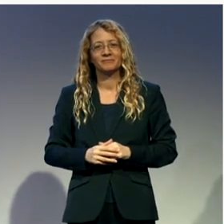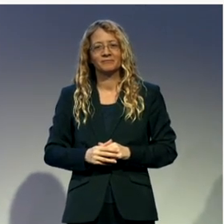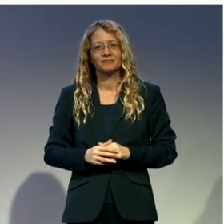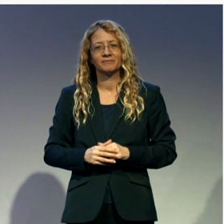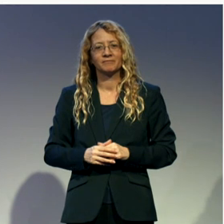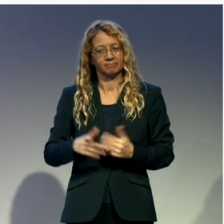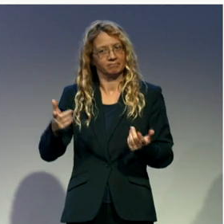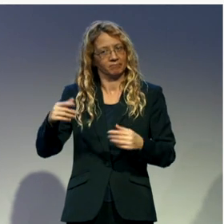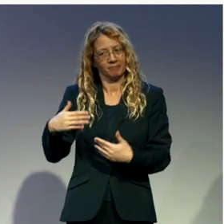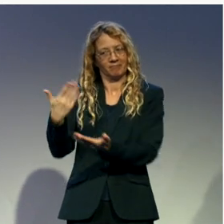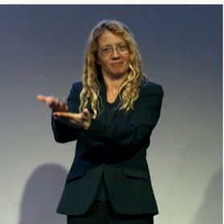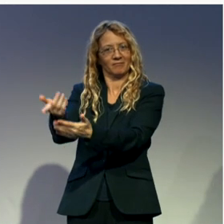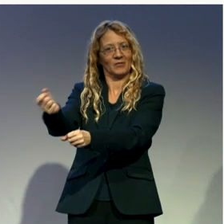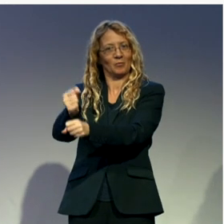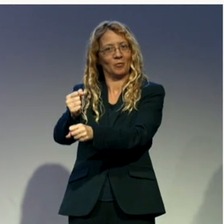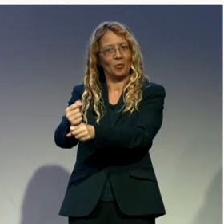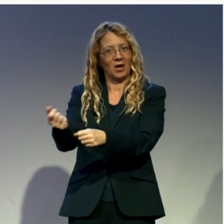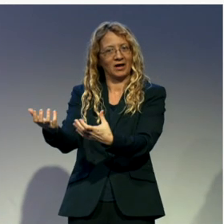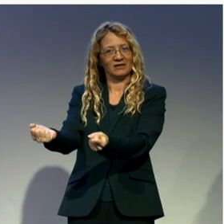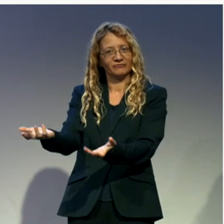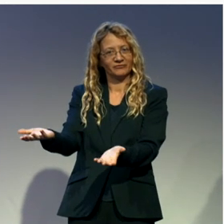of any support. So they become their own